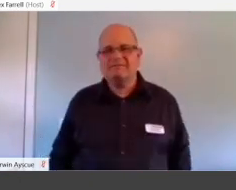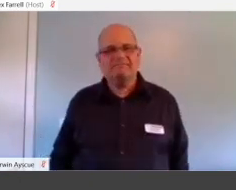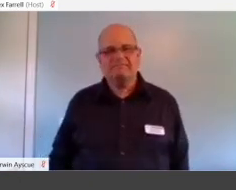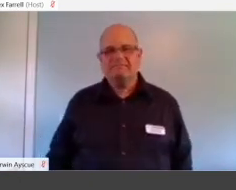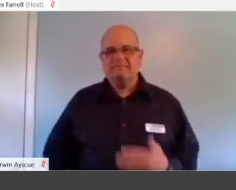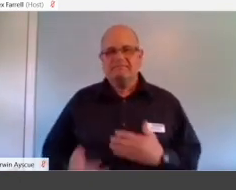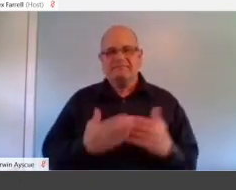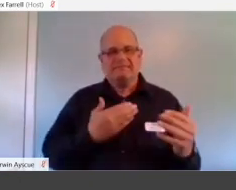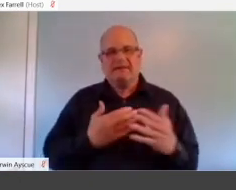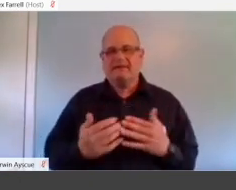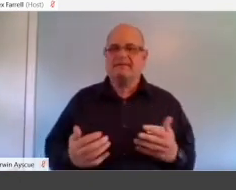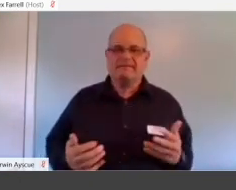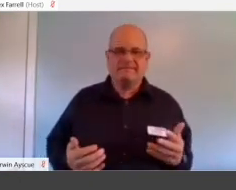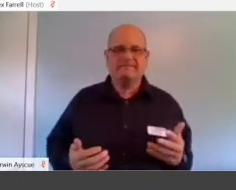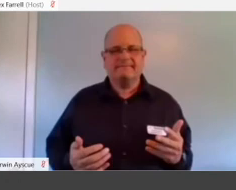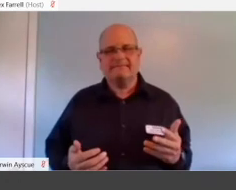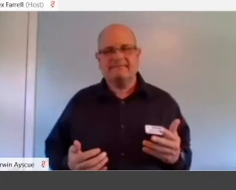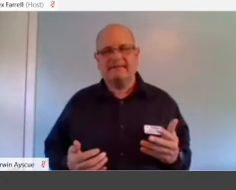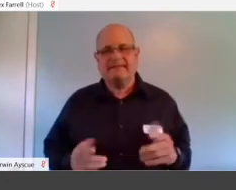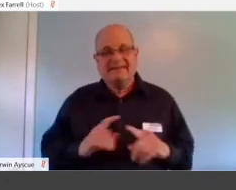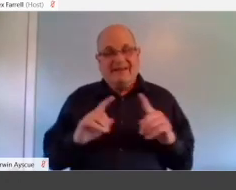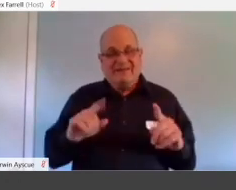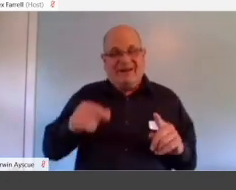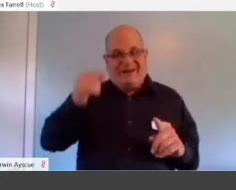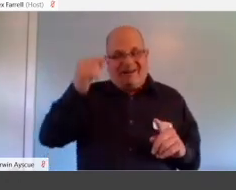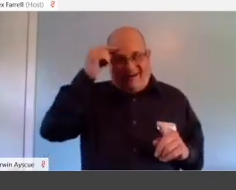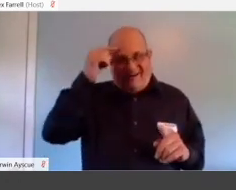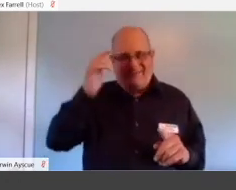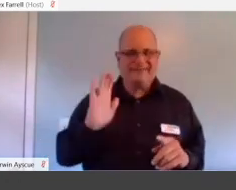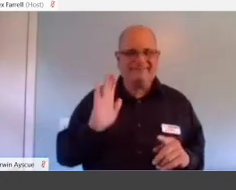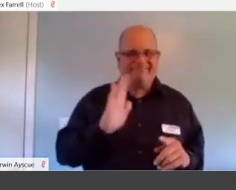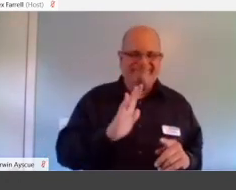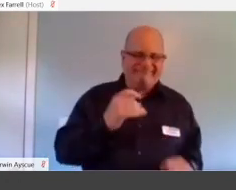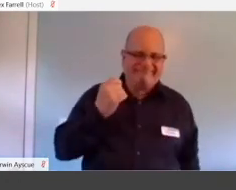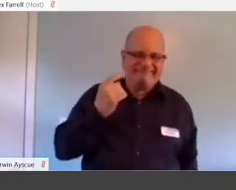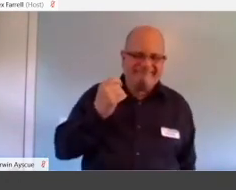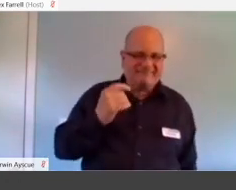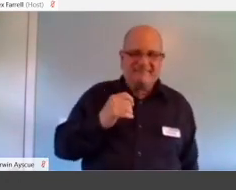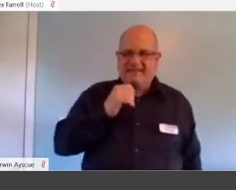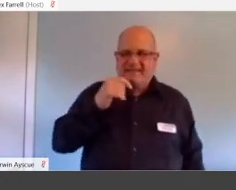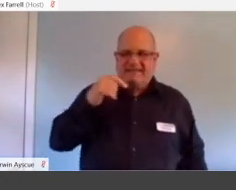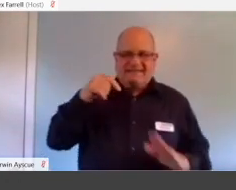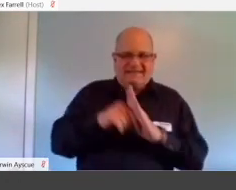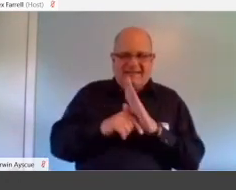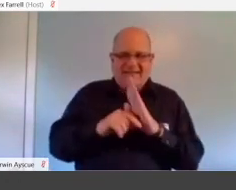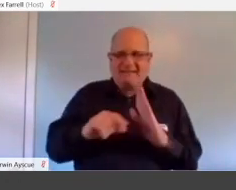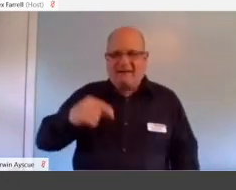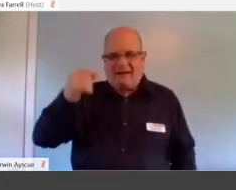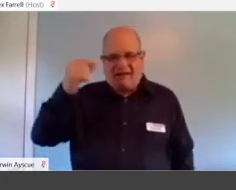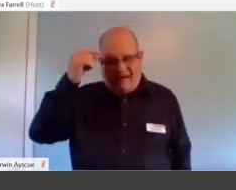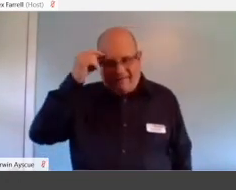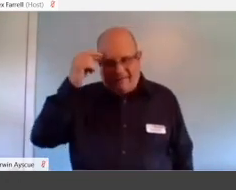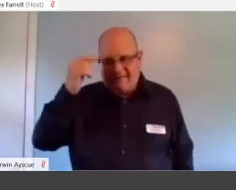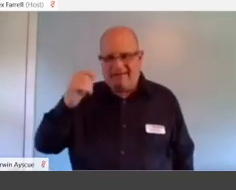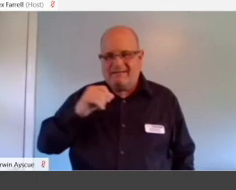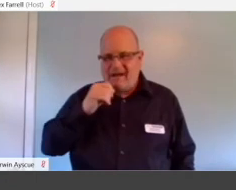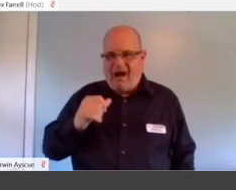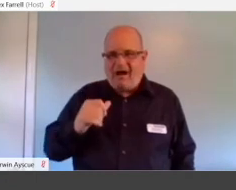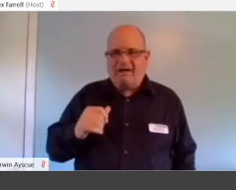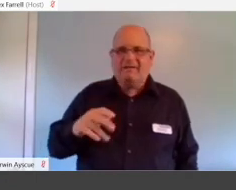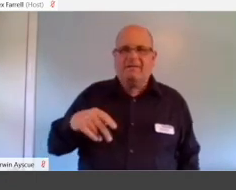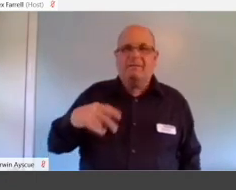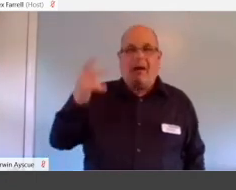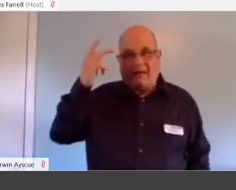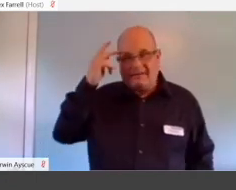it's a little different on the government side, which I haven't worked in much. Politics and government are not the same thing, and where there's a whole